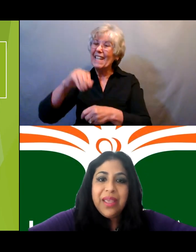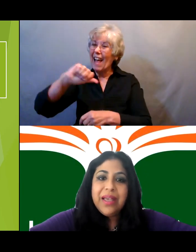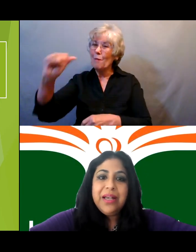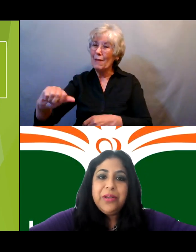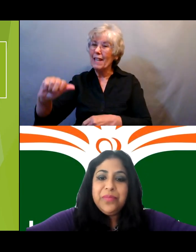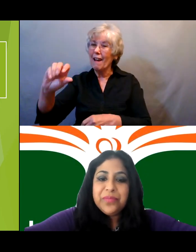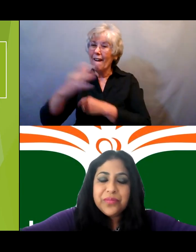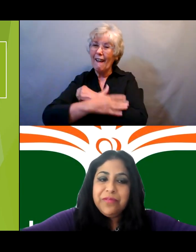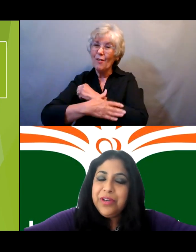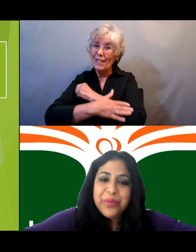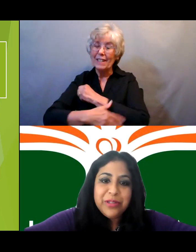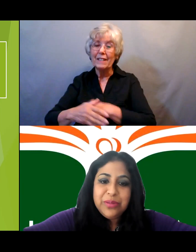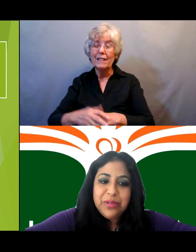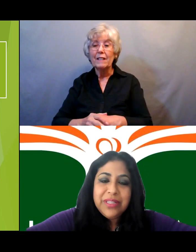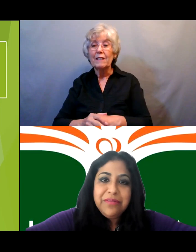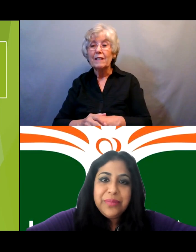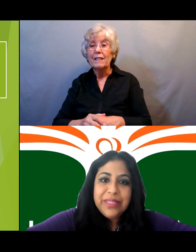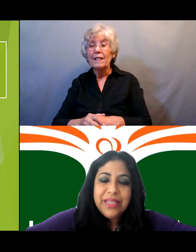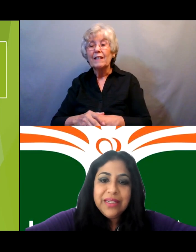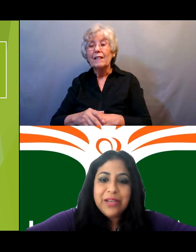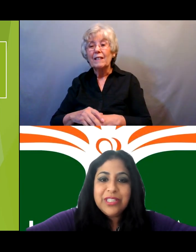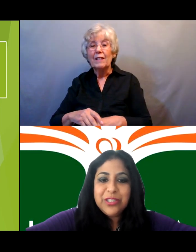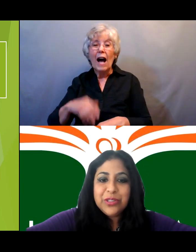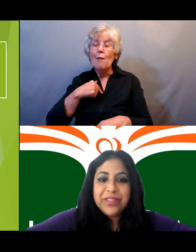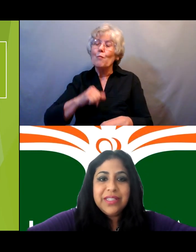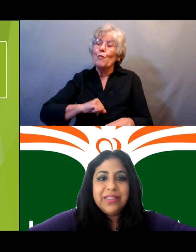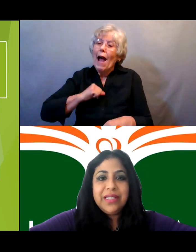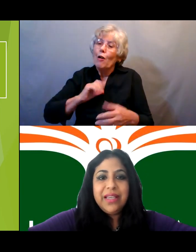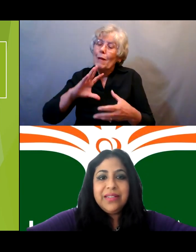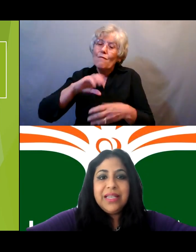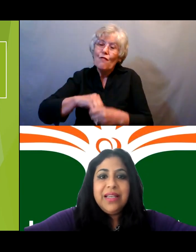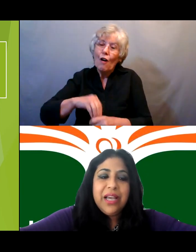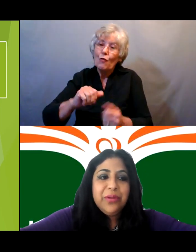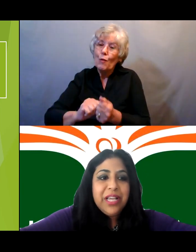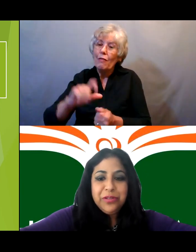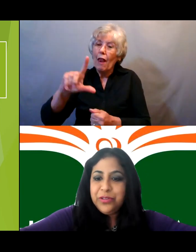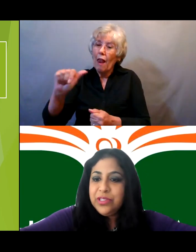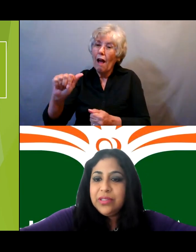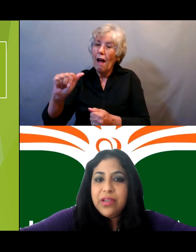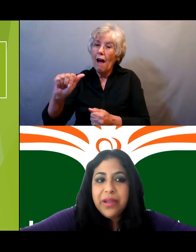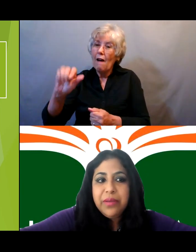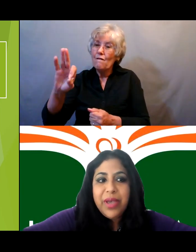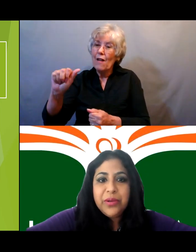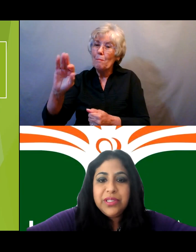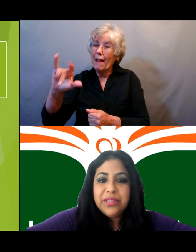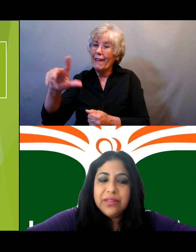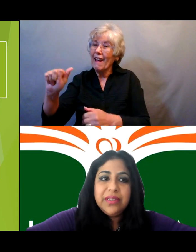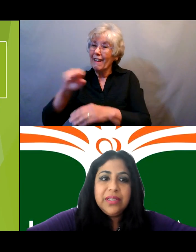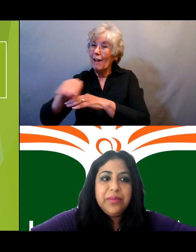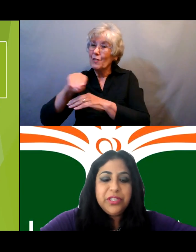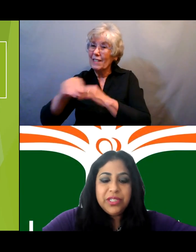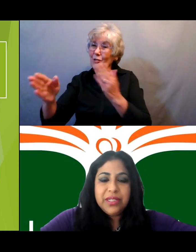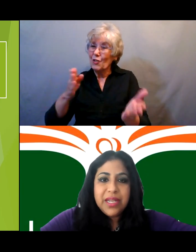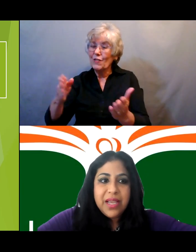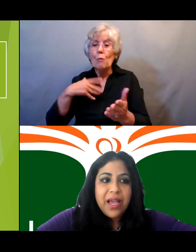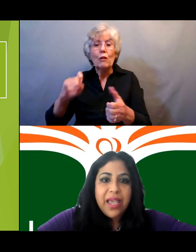County. Very proud to be with La Familia Counseling Services, and I would like to first talk about